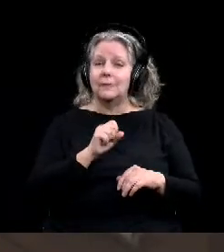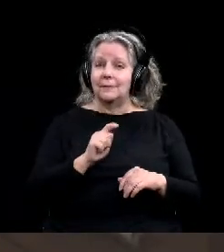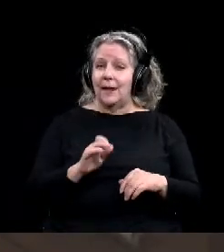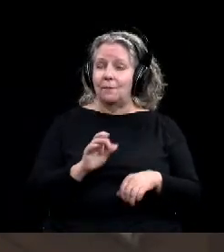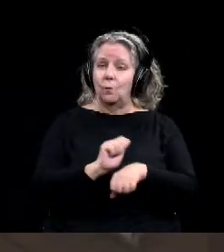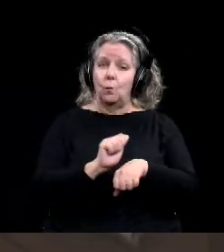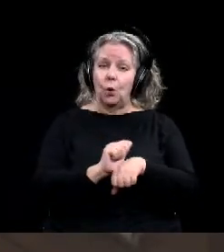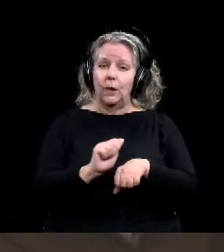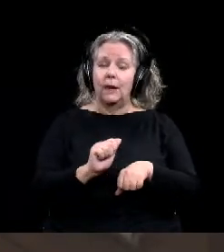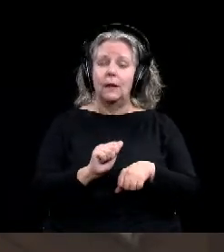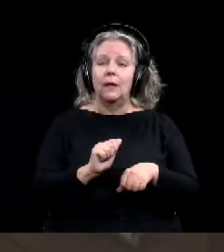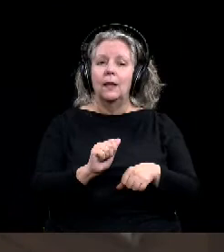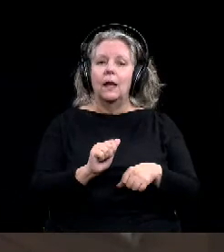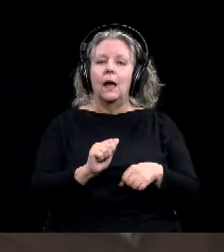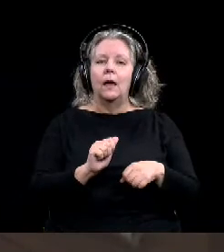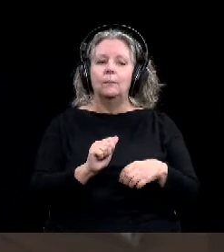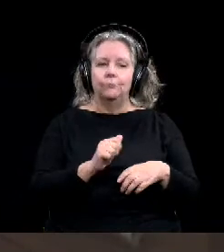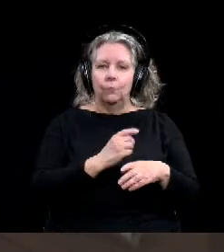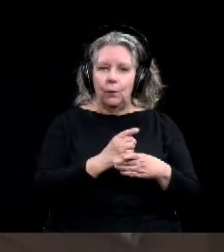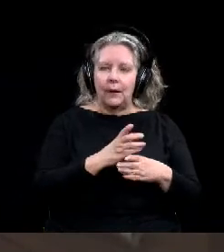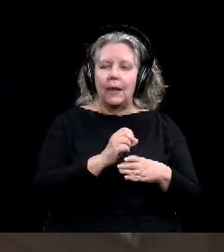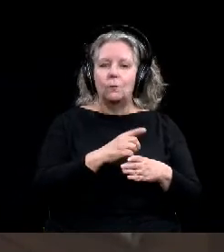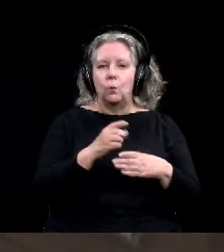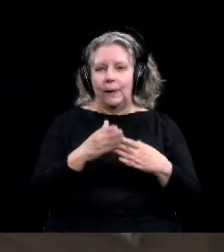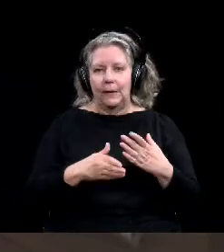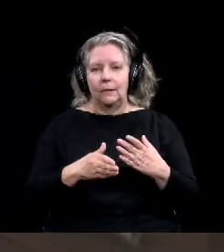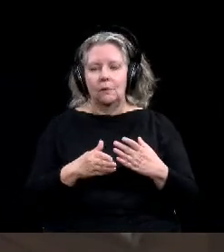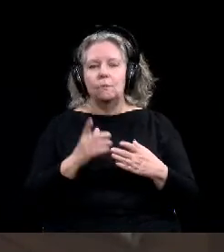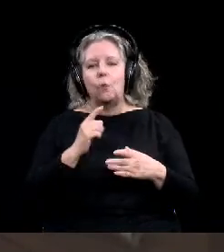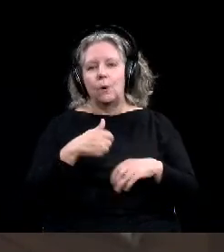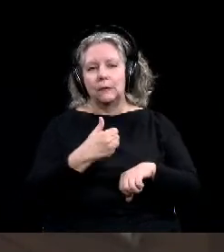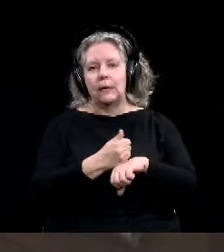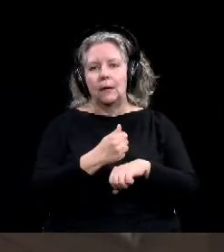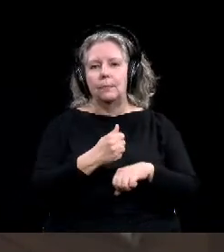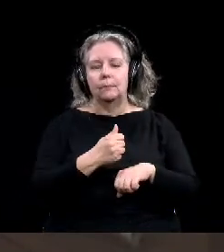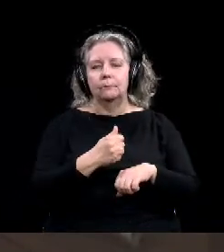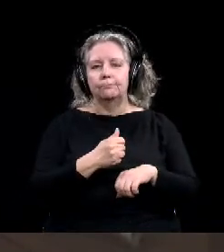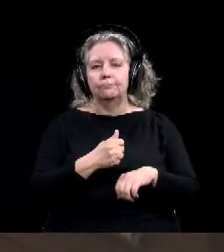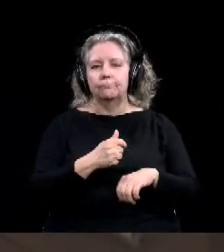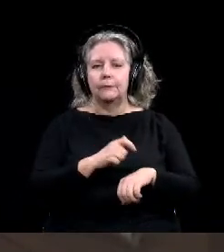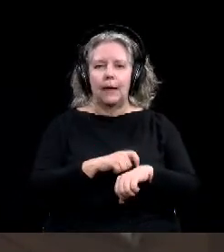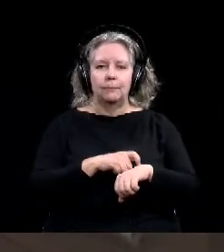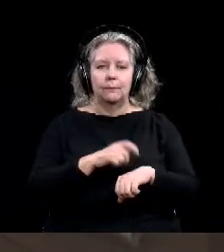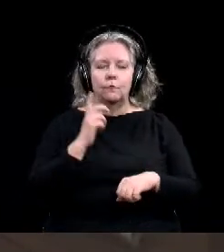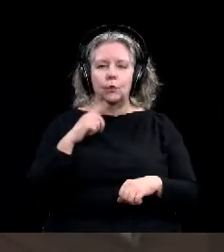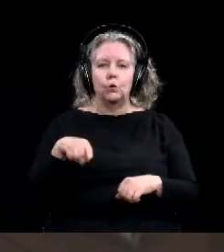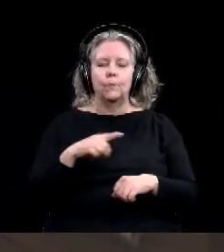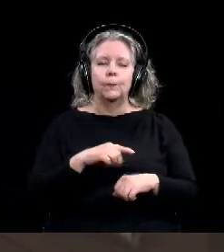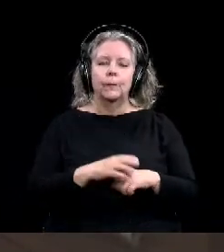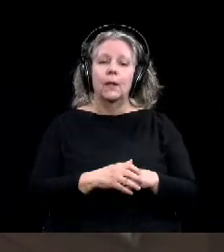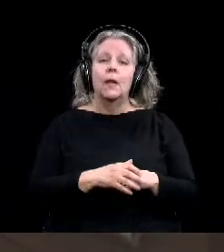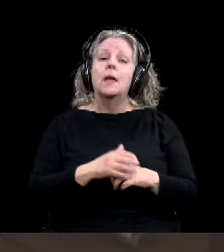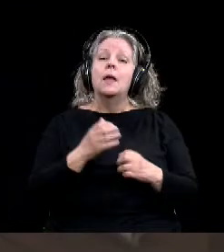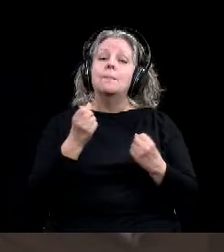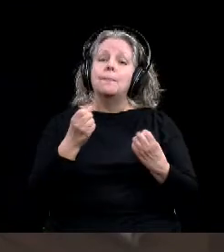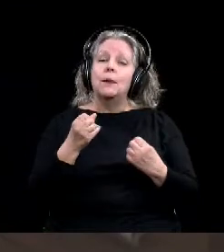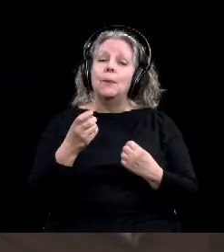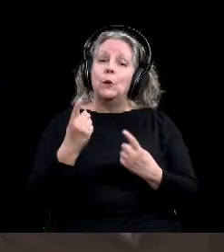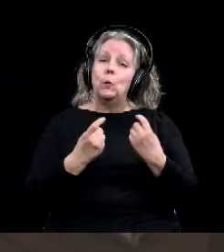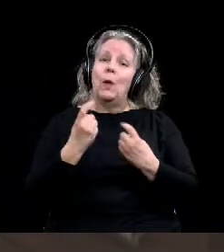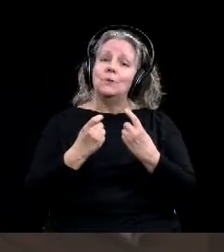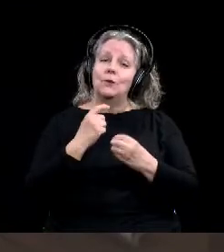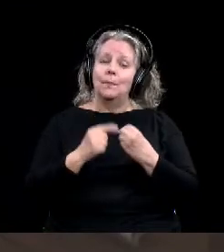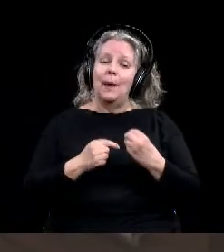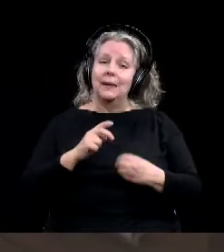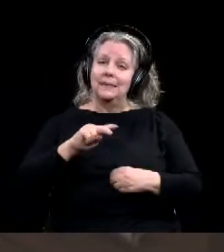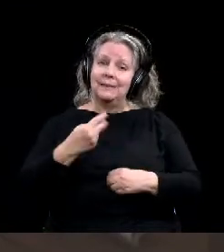have been many questions about the second dose of the vaccine. If you received your first dose from the health district,